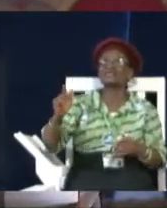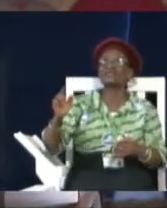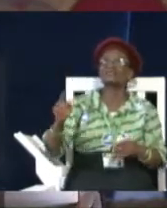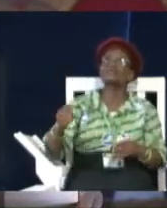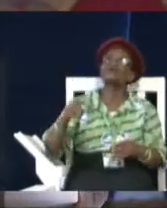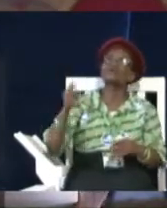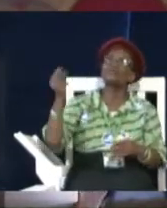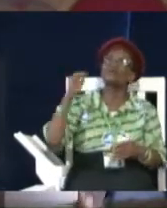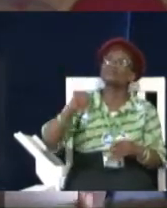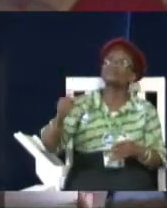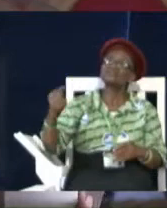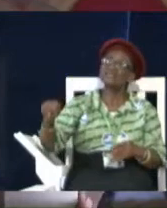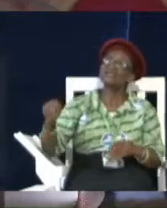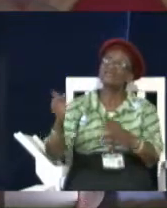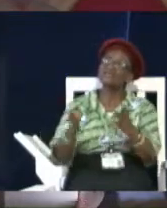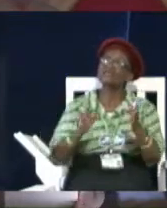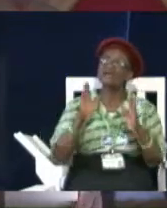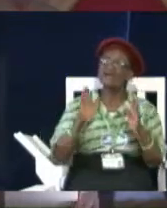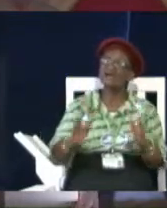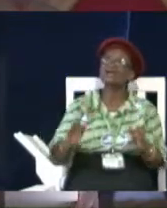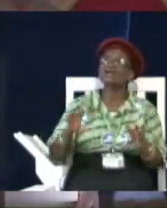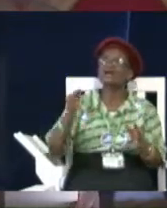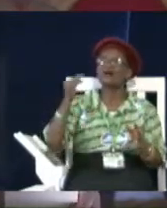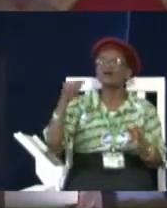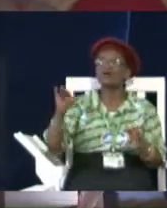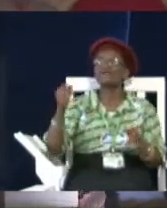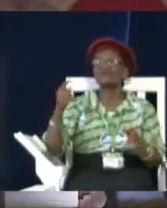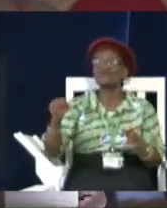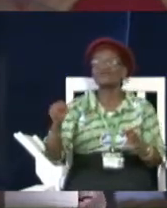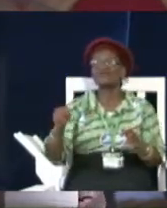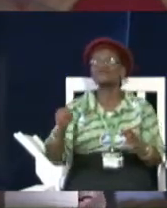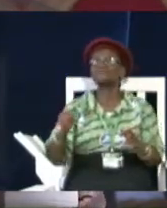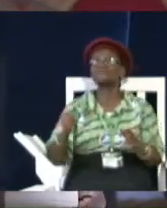Oh, we all know that things are difficult,